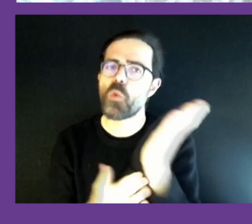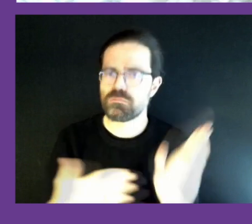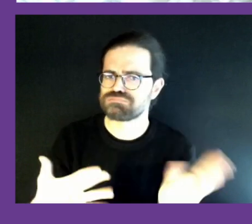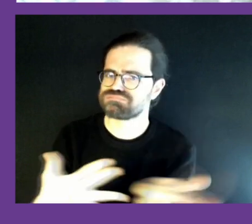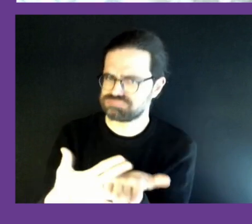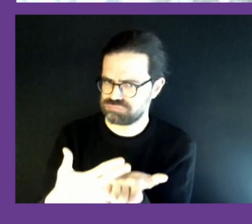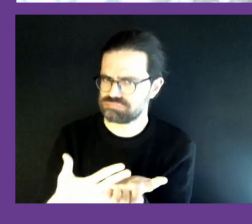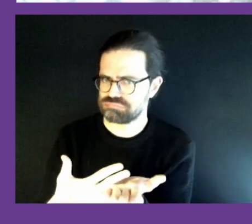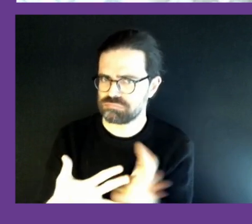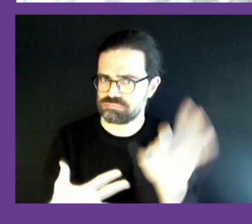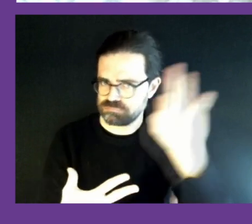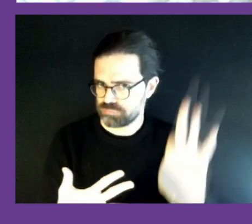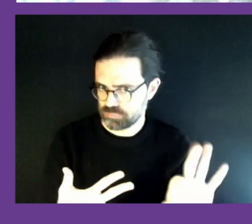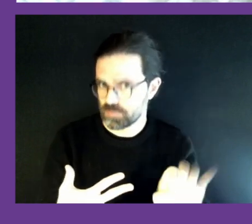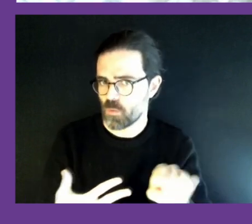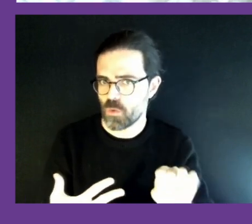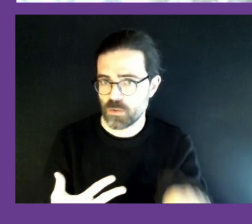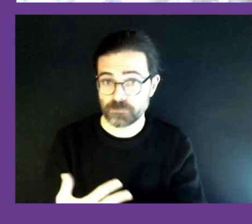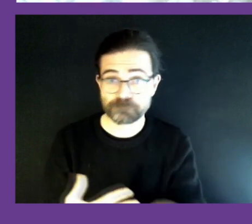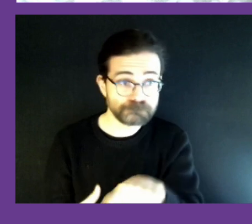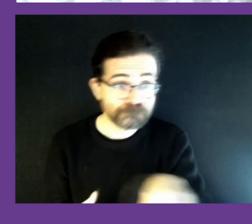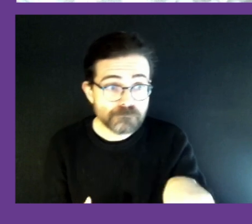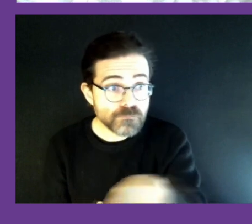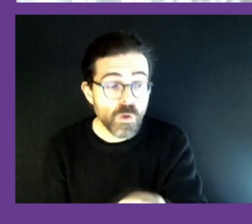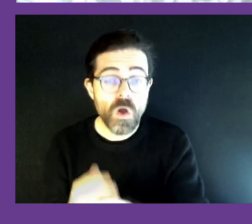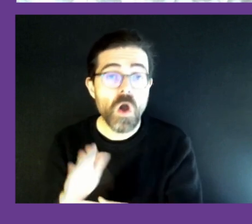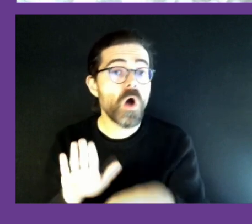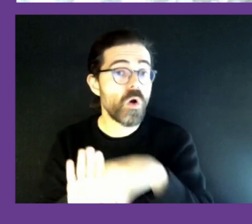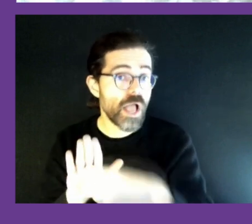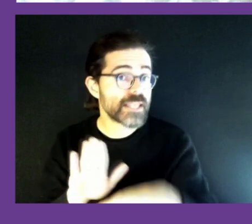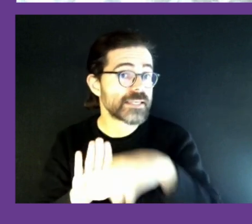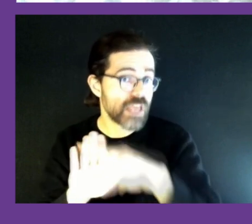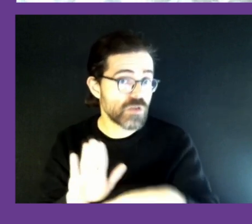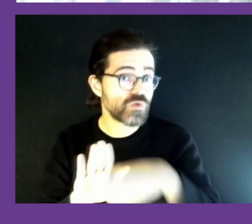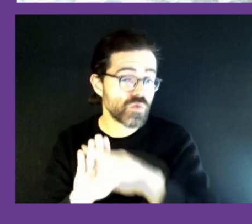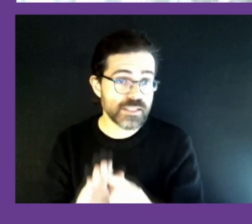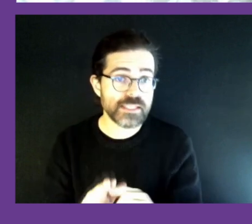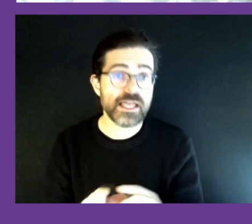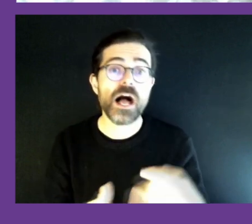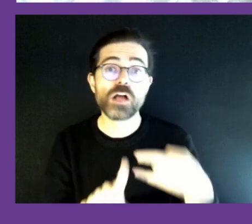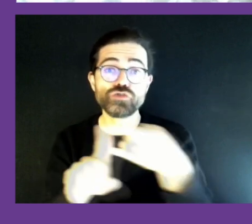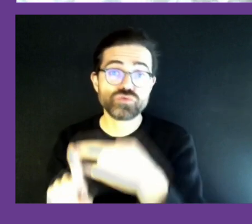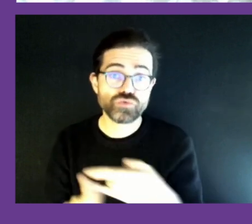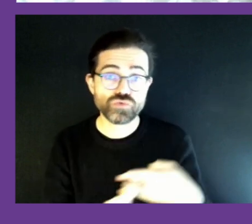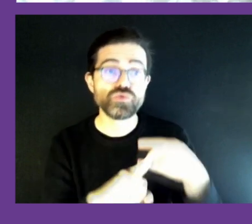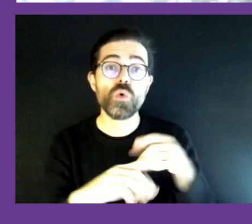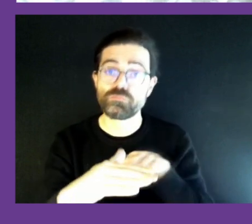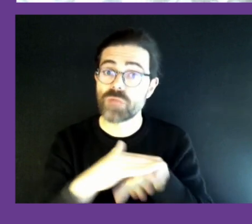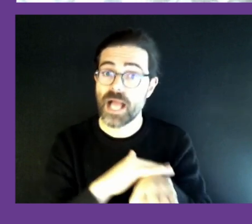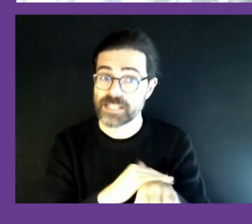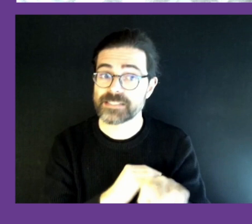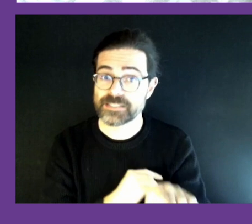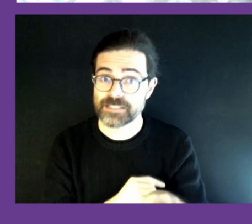You have been all registering to get access to the Zoom. If not, please do it. And especially don't forget to fill in